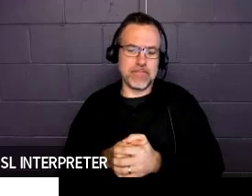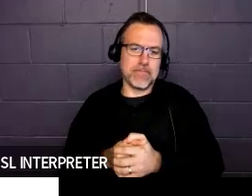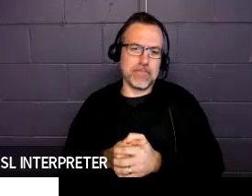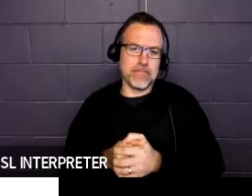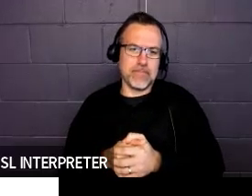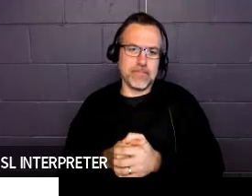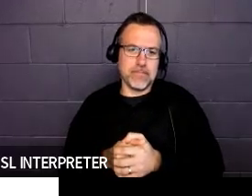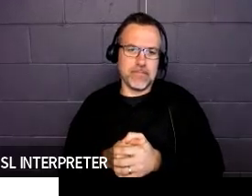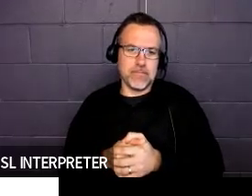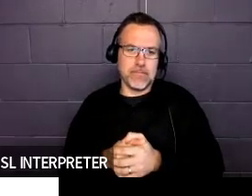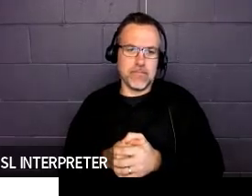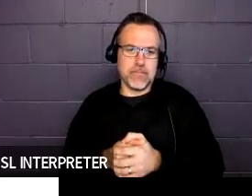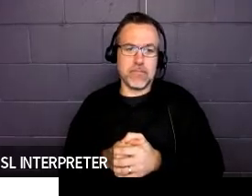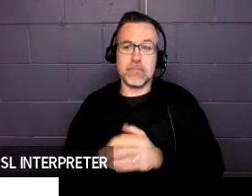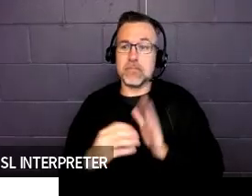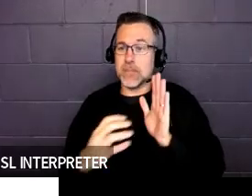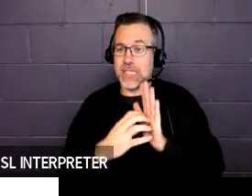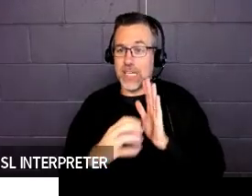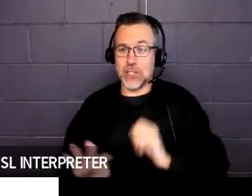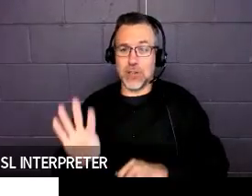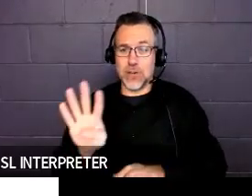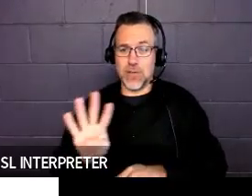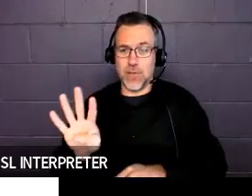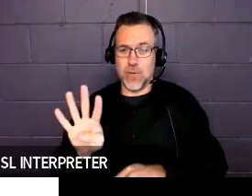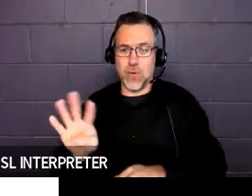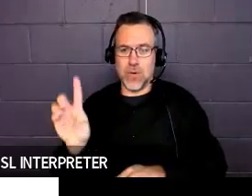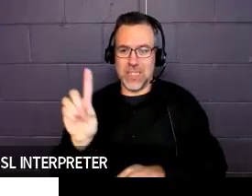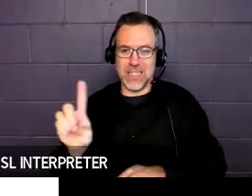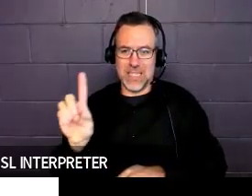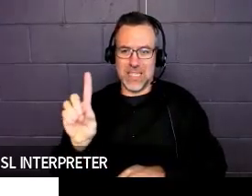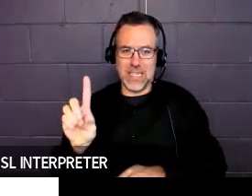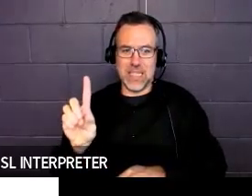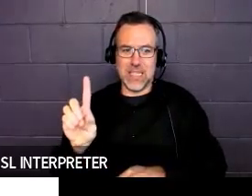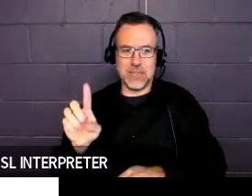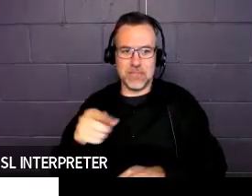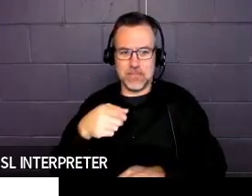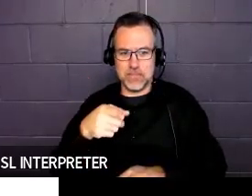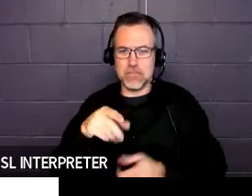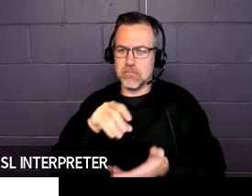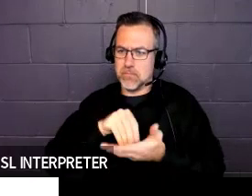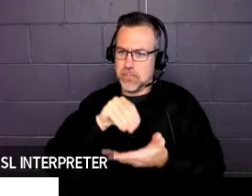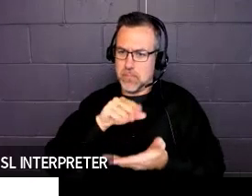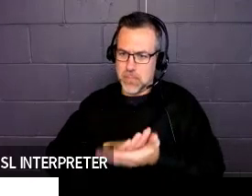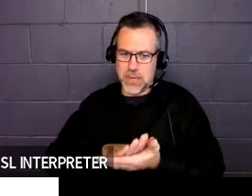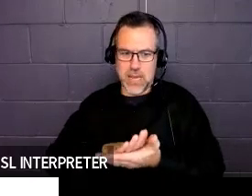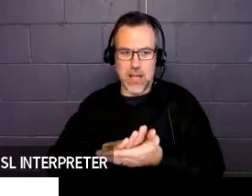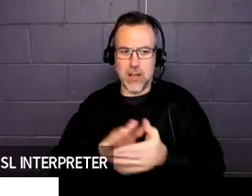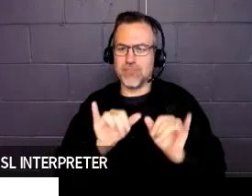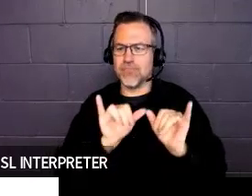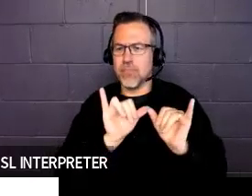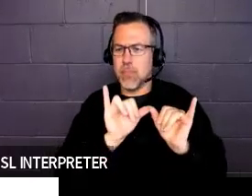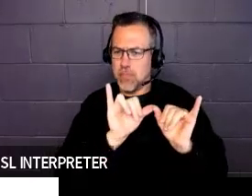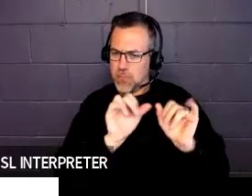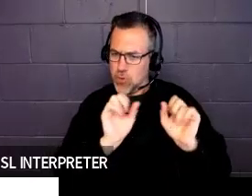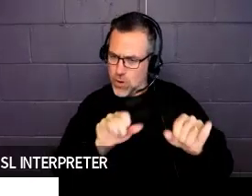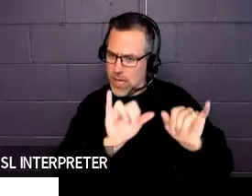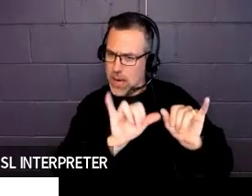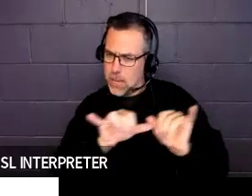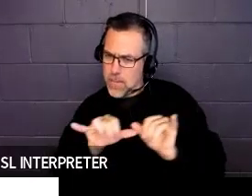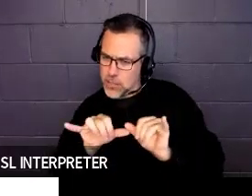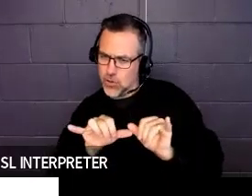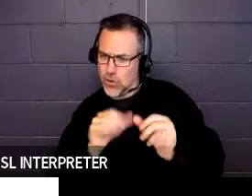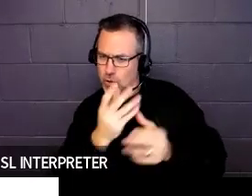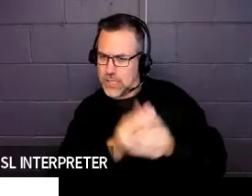And here's the section 4D on the IEP where you put the measurable and persistent gaps in